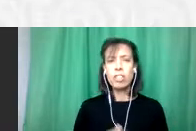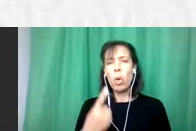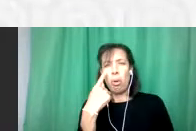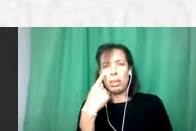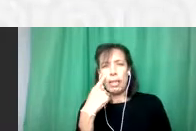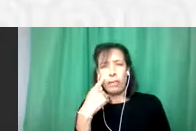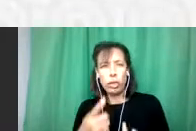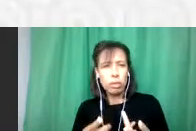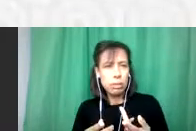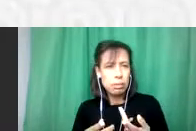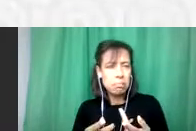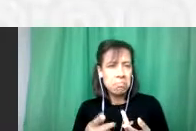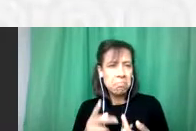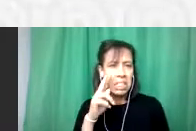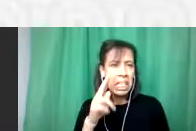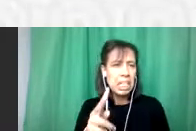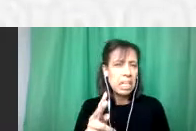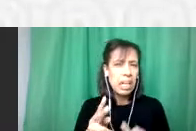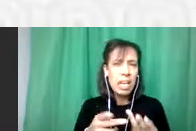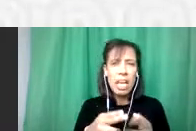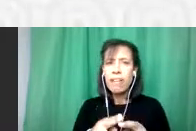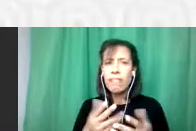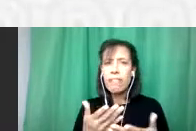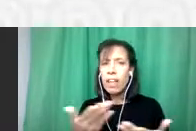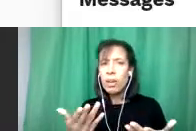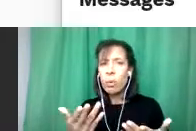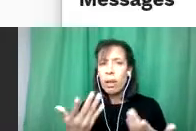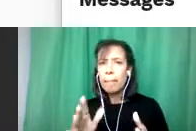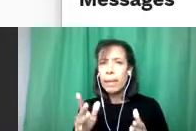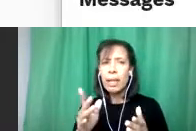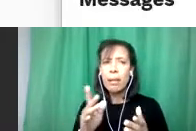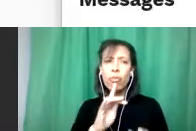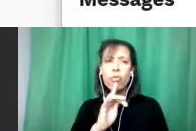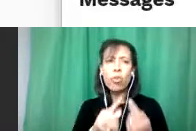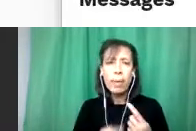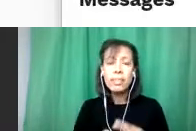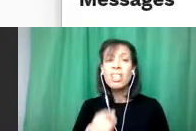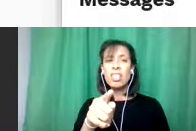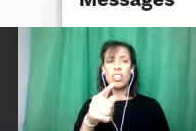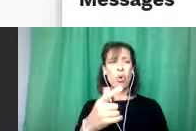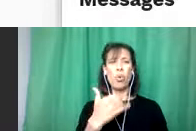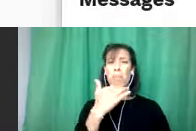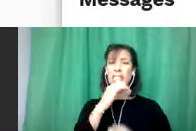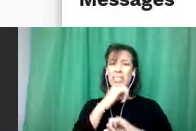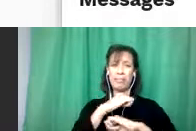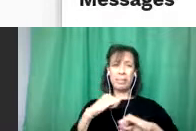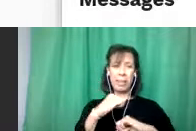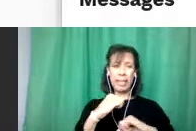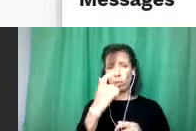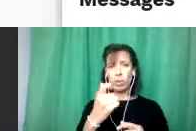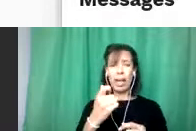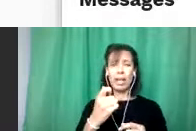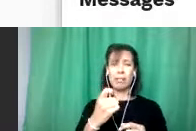It looks like that is a blank at the moment. So there's plenty of space there for you to say hello to each other there.